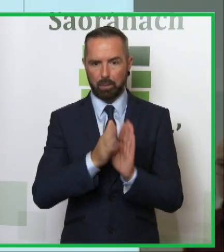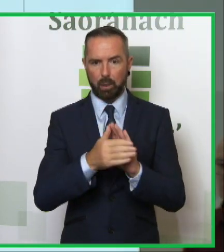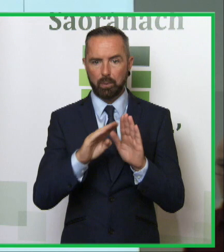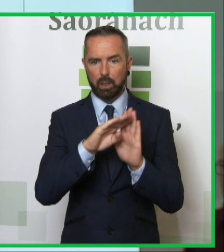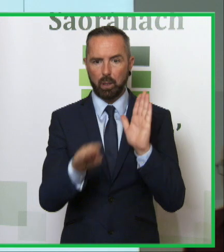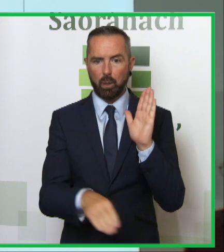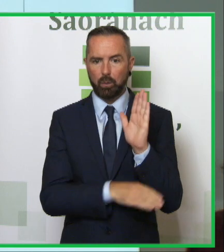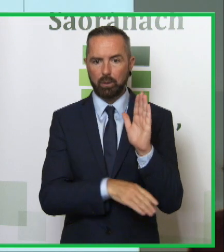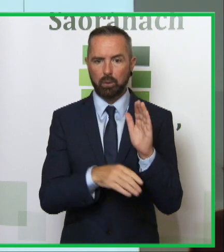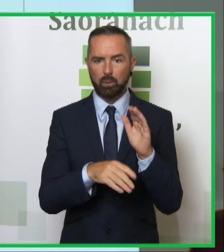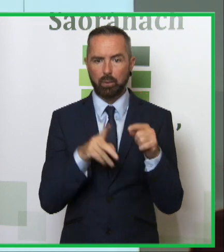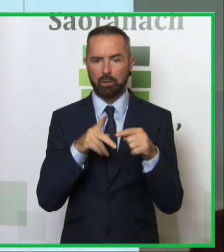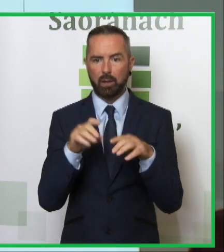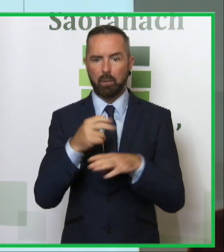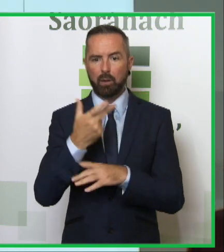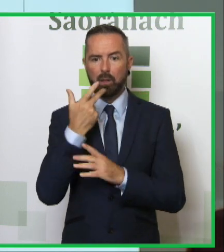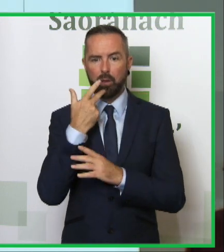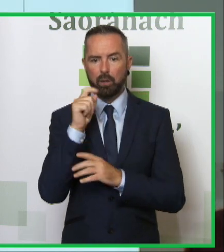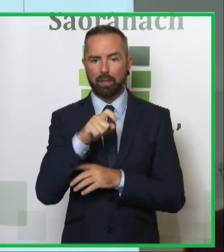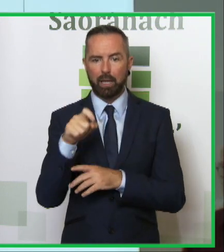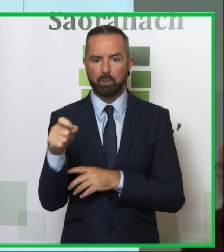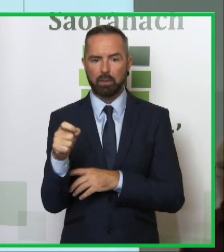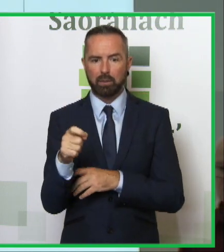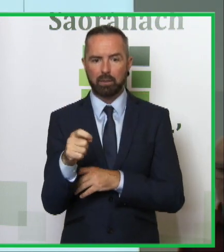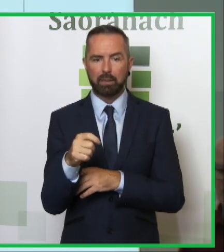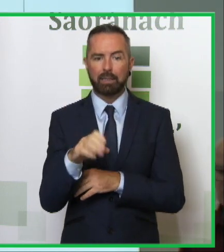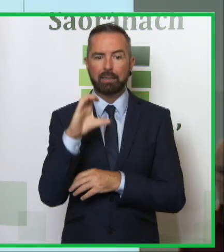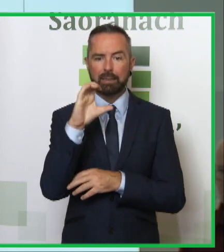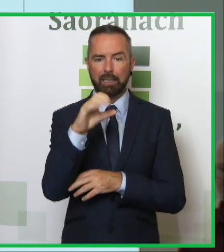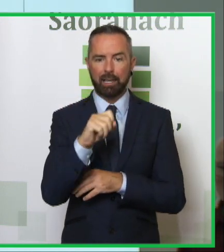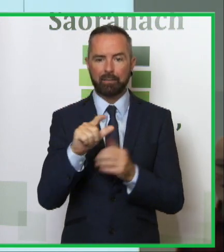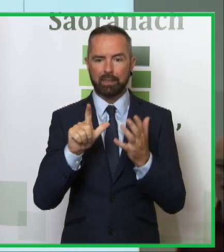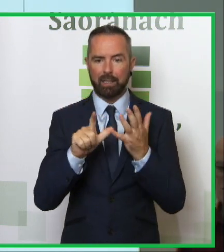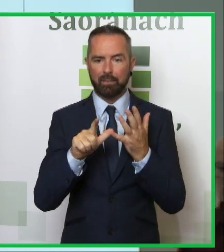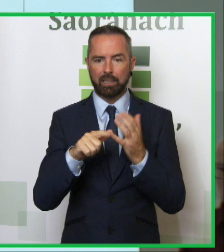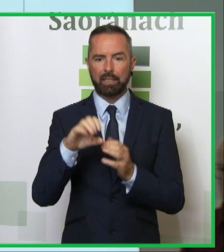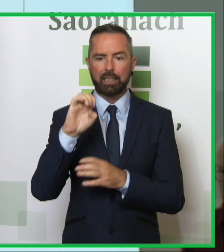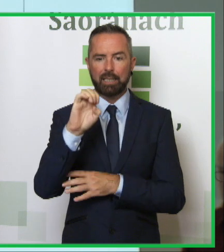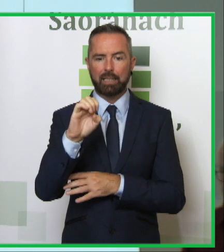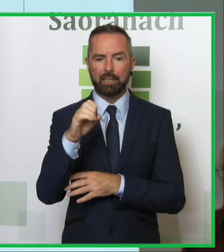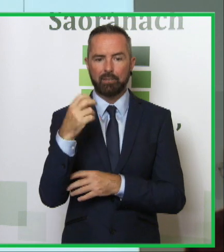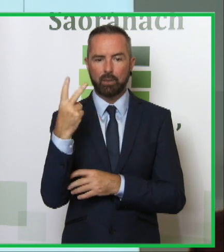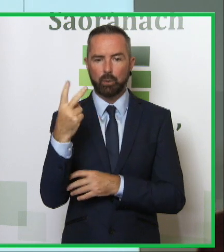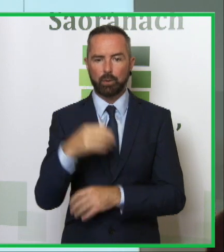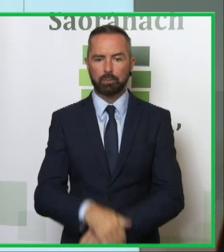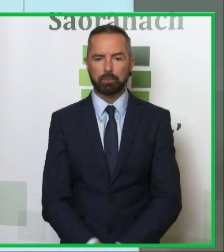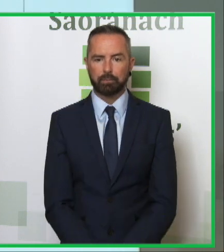divide those up on the third count. And of those 9, C got 7 and E got 2.